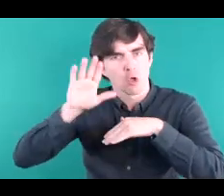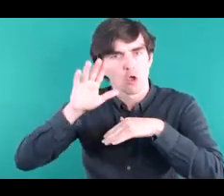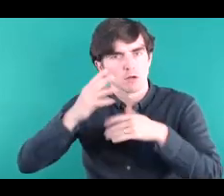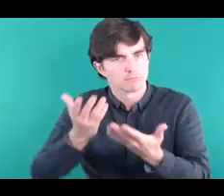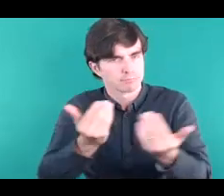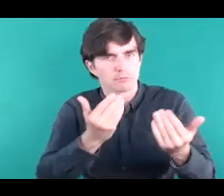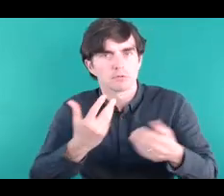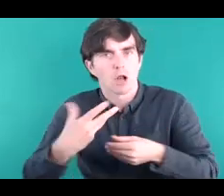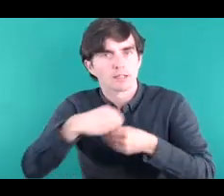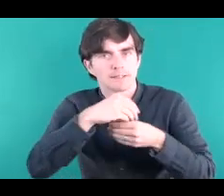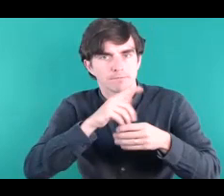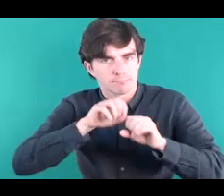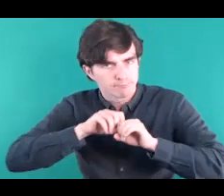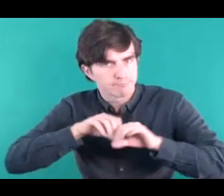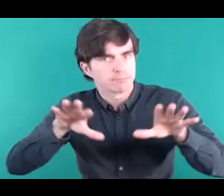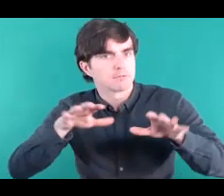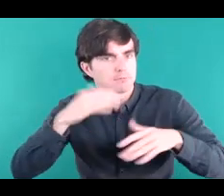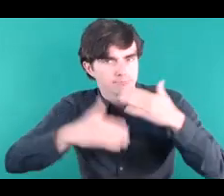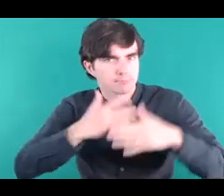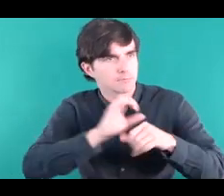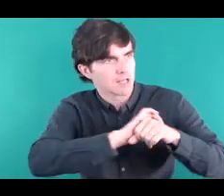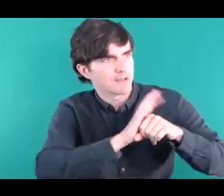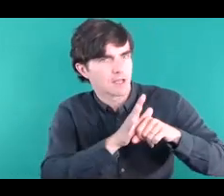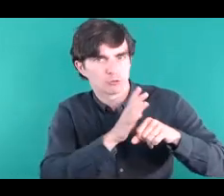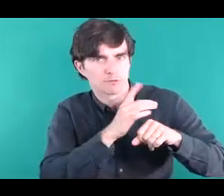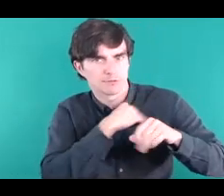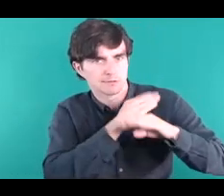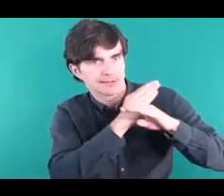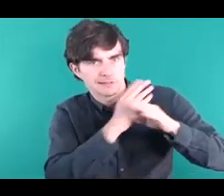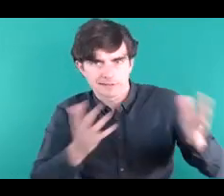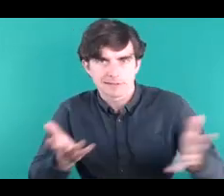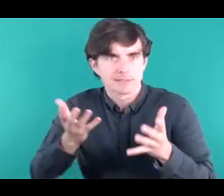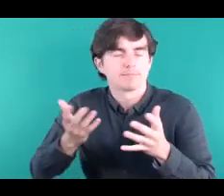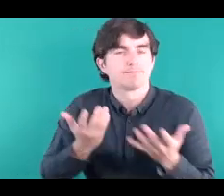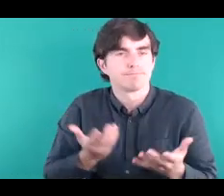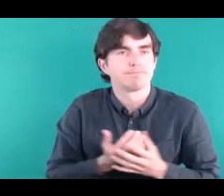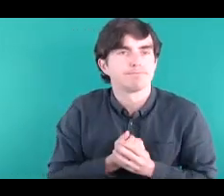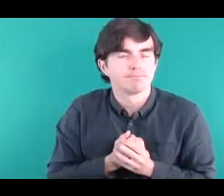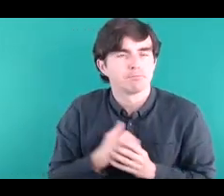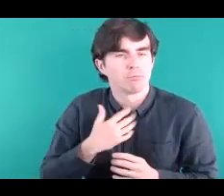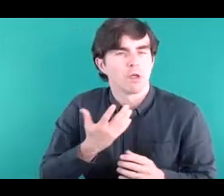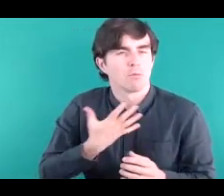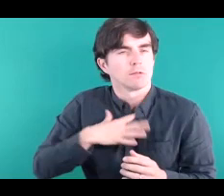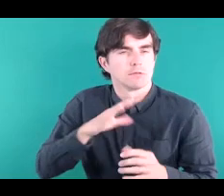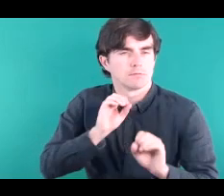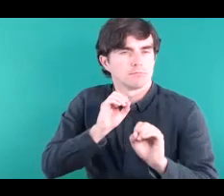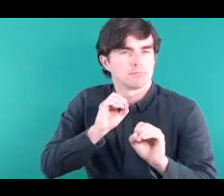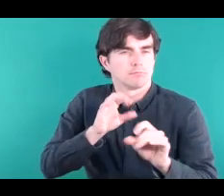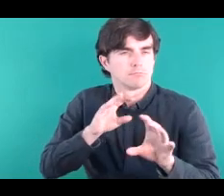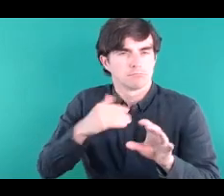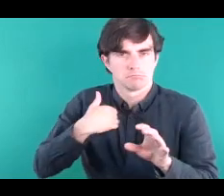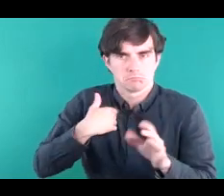first, a little bit background of this network. So this network is actually a flat network that